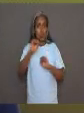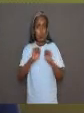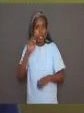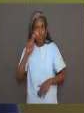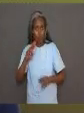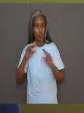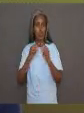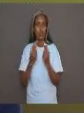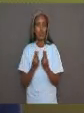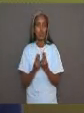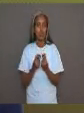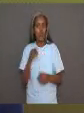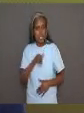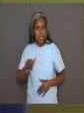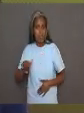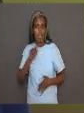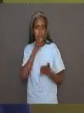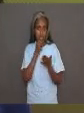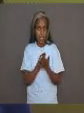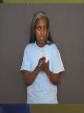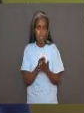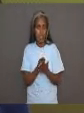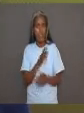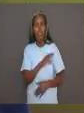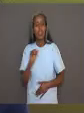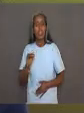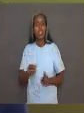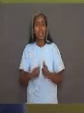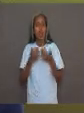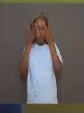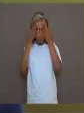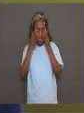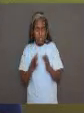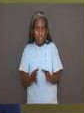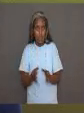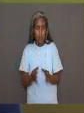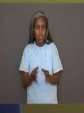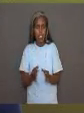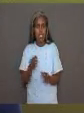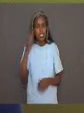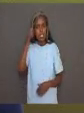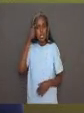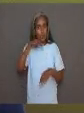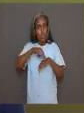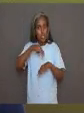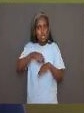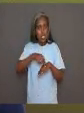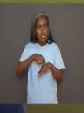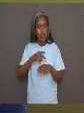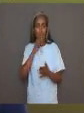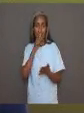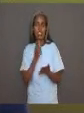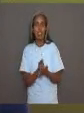groups of similar data and how to determine the consistency of